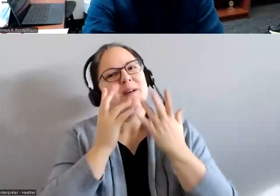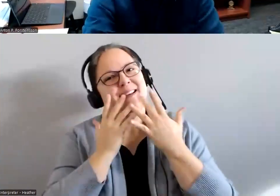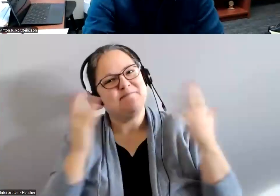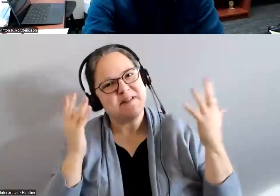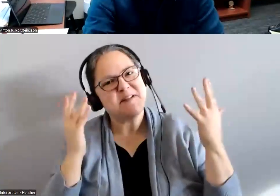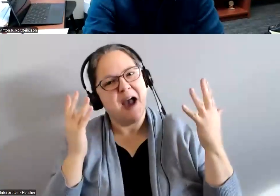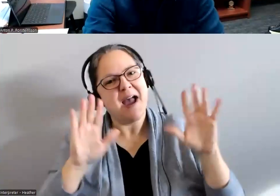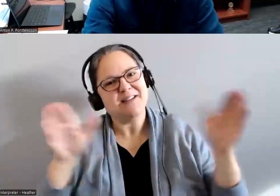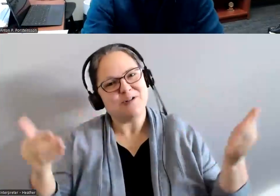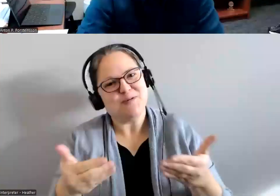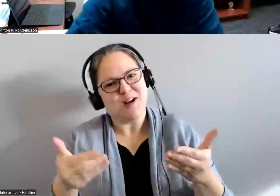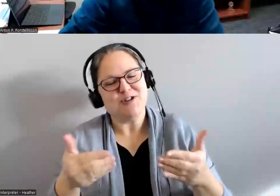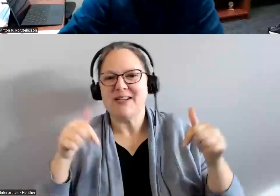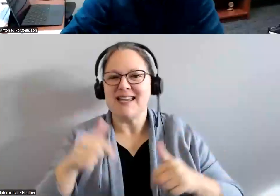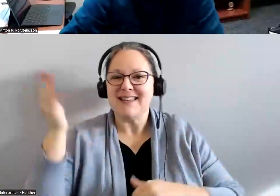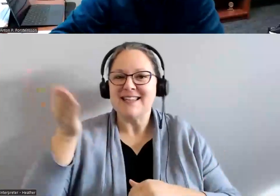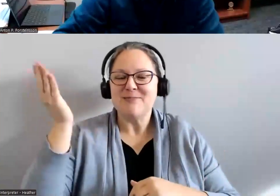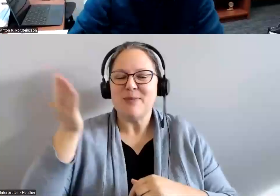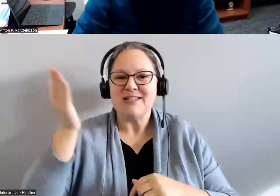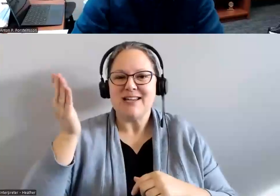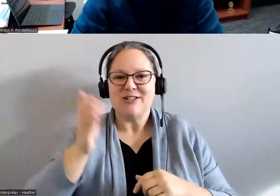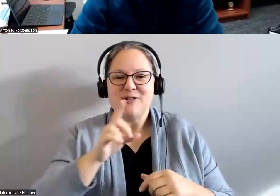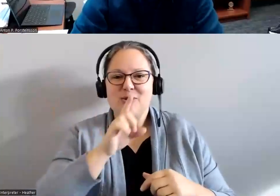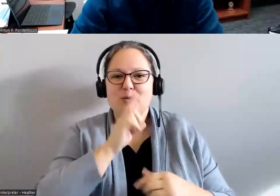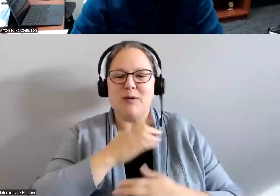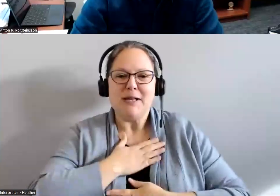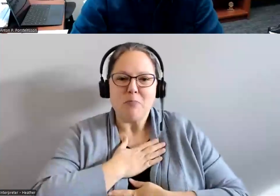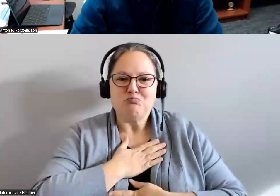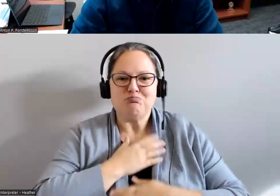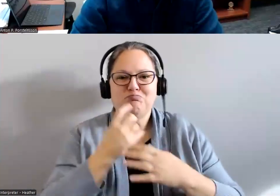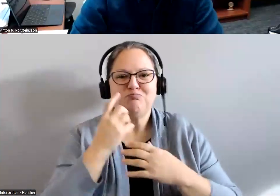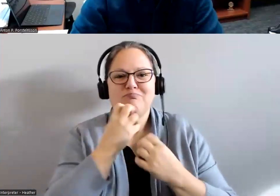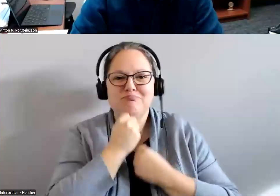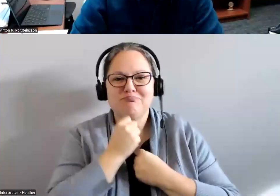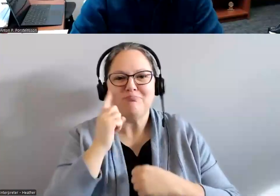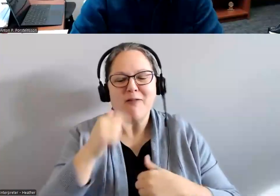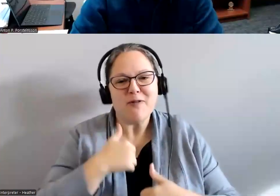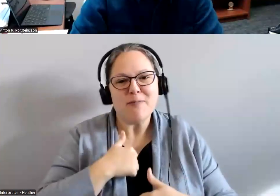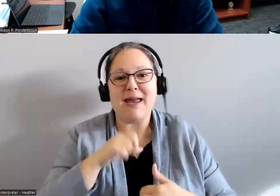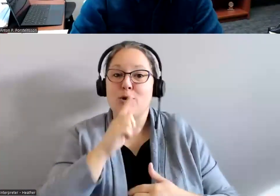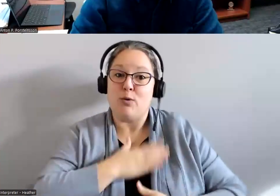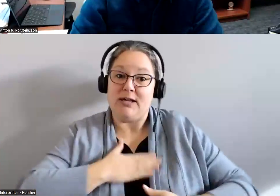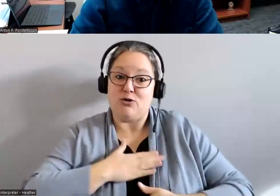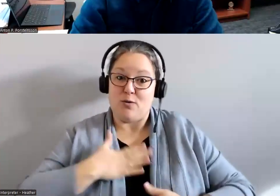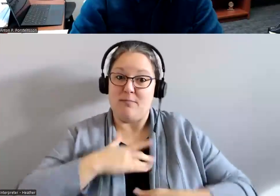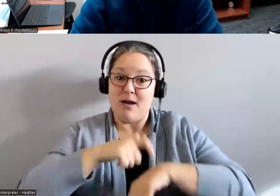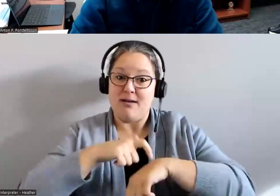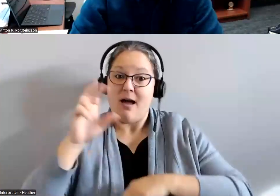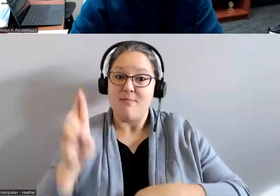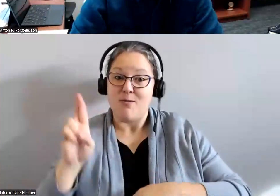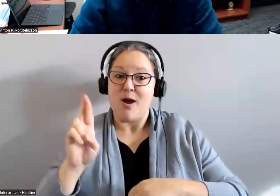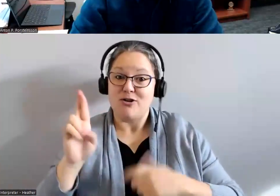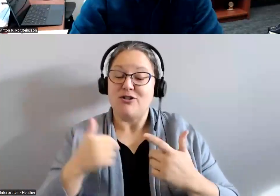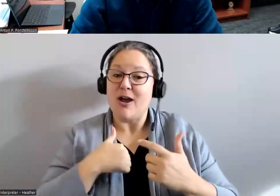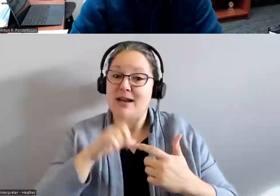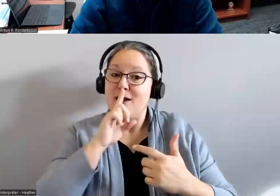and definitely this presentation is very nostalgic to me. I definitely enjoyed my time in Rochester and continue to drive